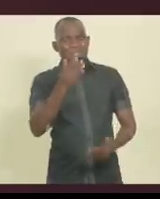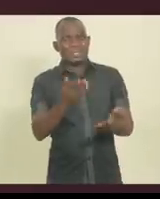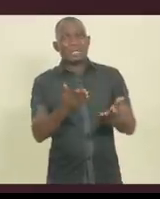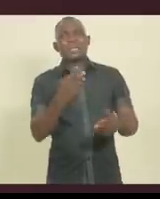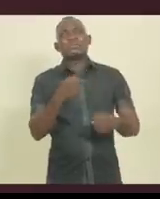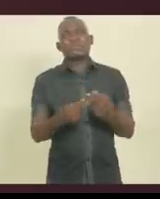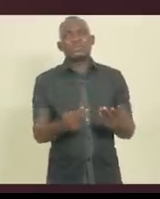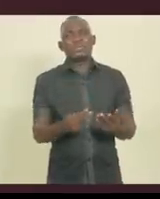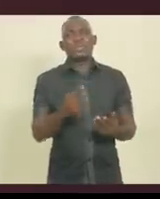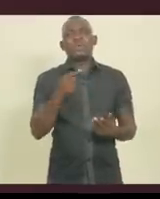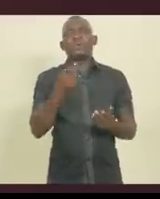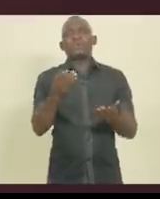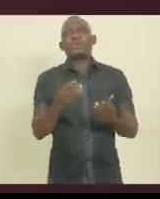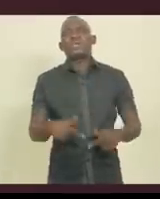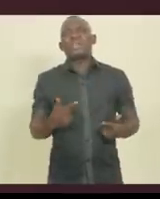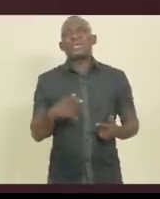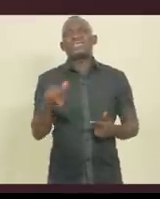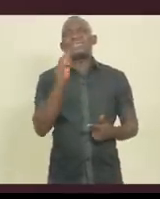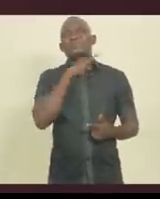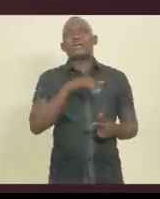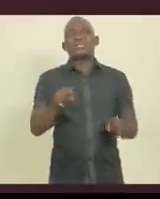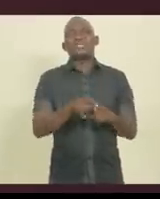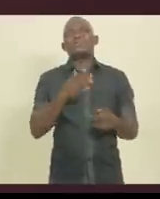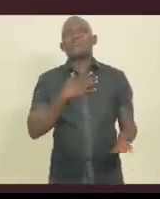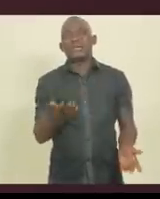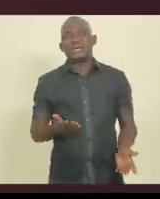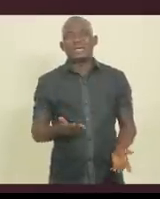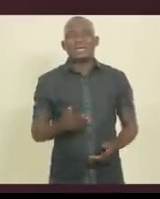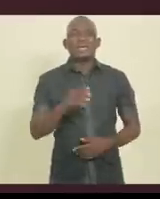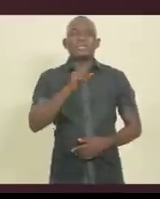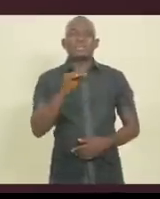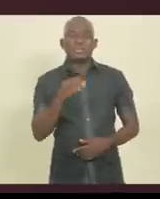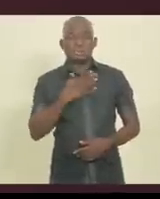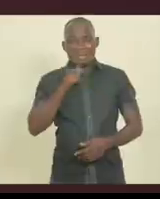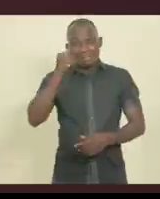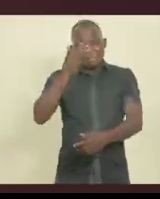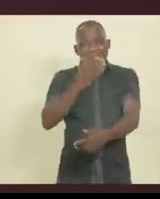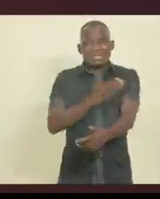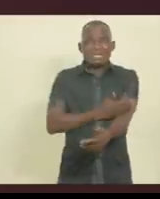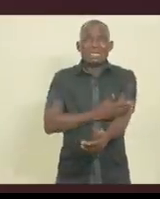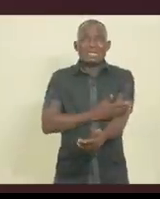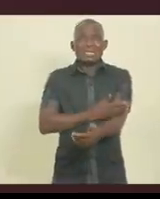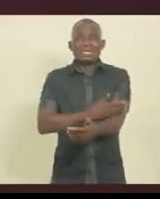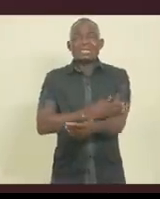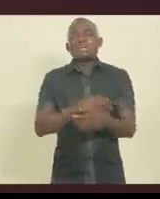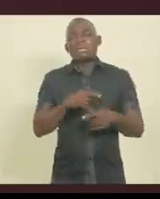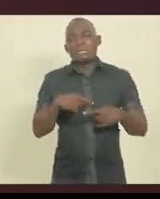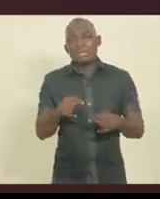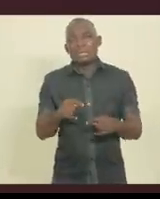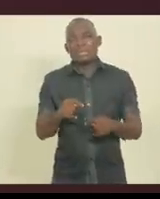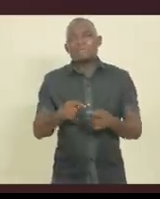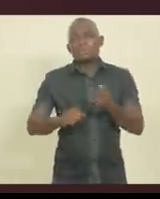my son offers to support me, I can't say no. You can't say